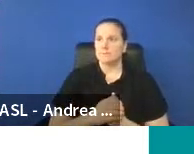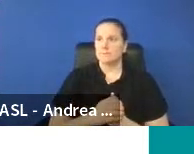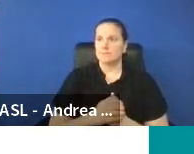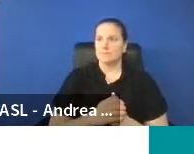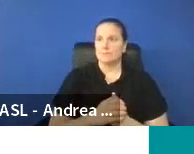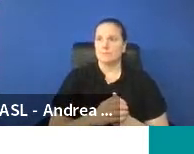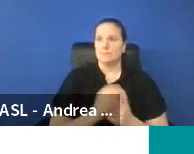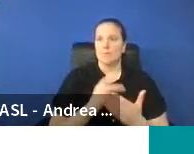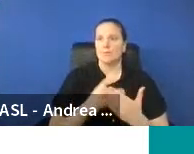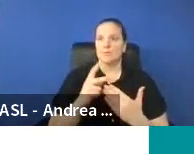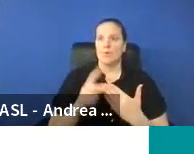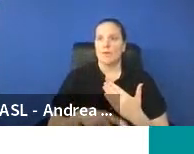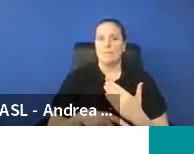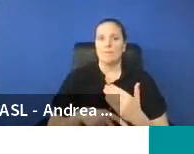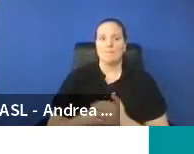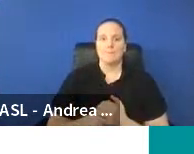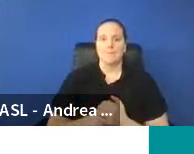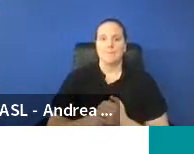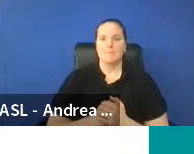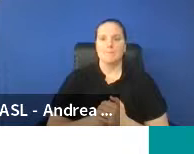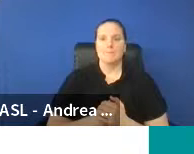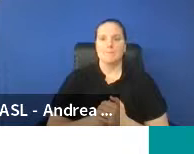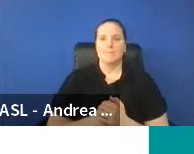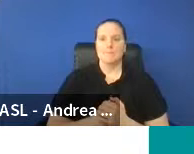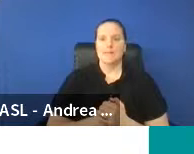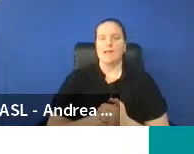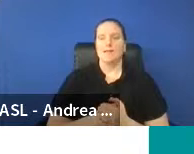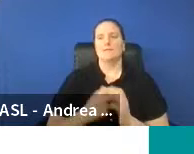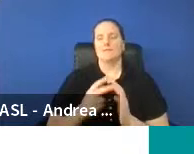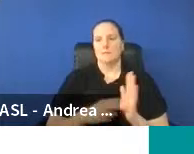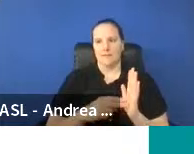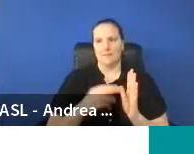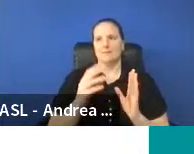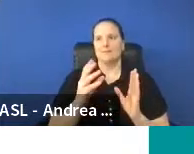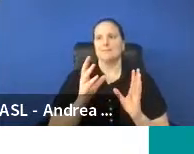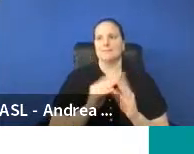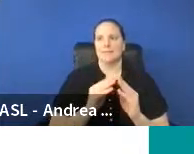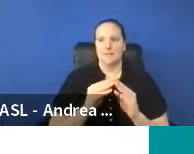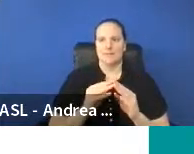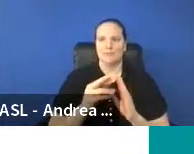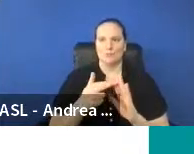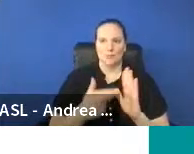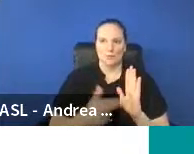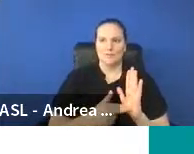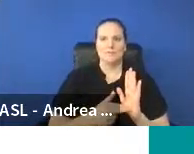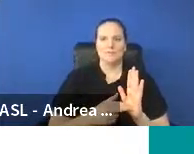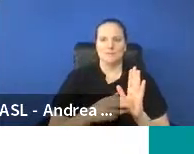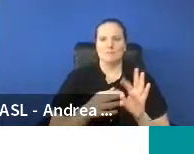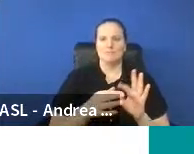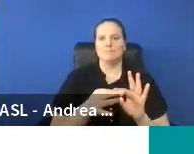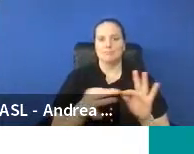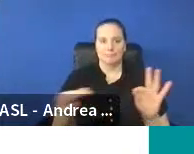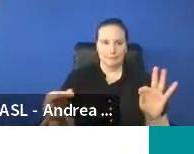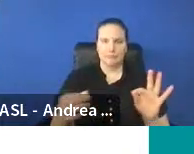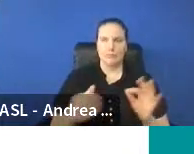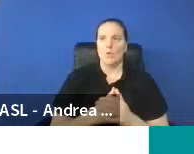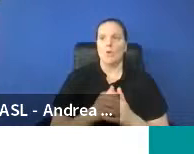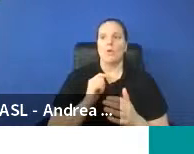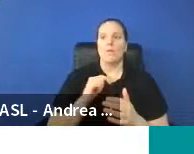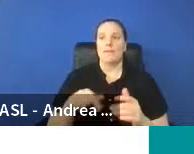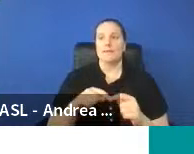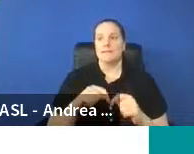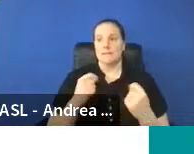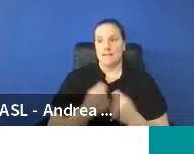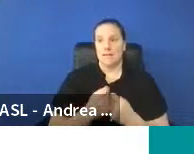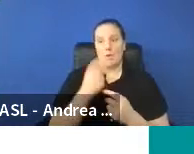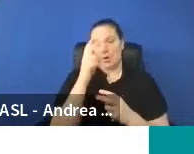the program. Oh, I'm sorry. Let me read the meeting ground rules. I recognize I need to make sure that I state those aloud. We as a team are